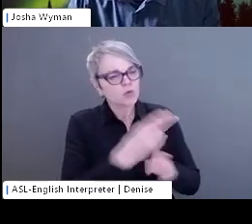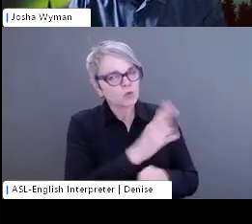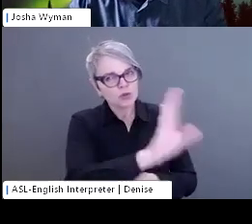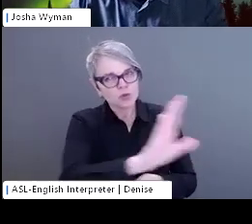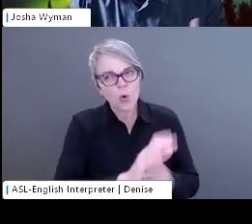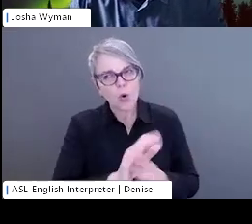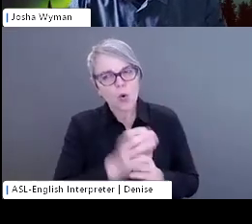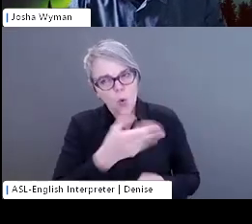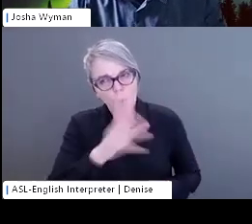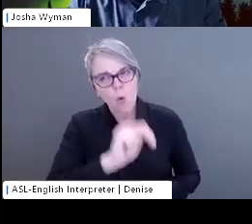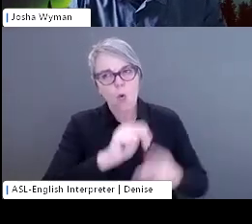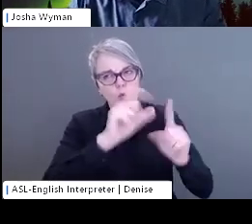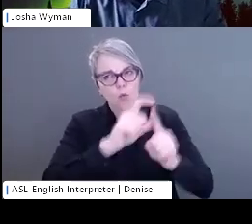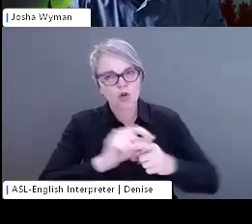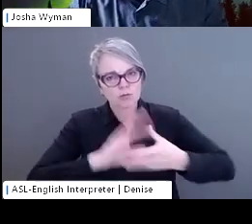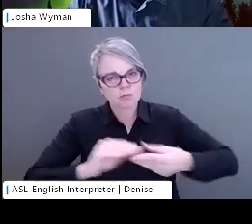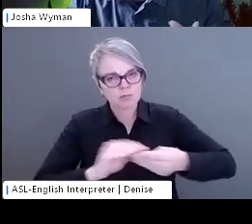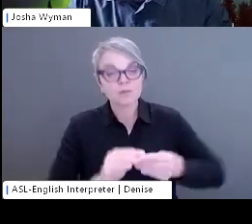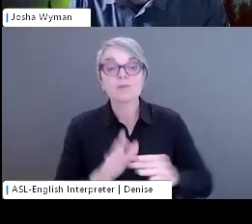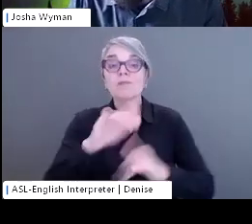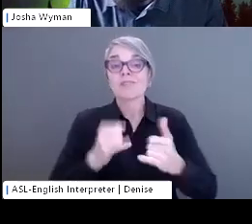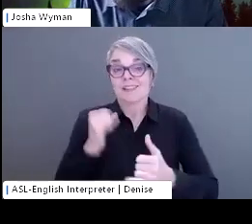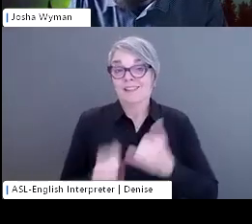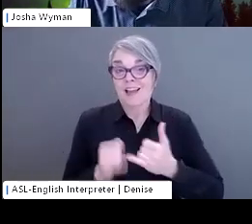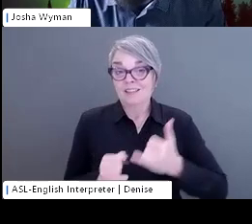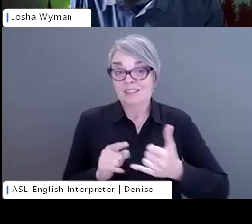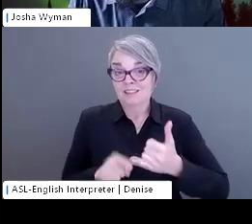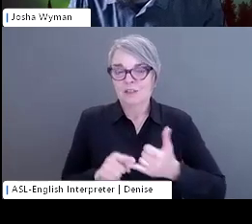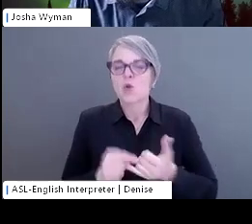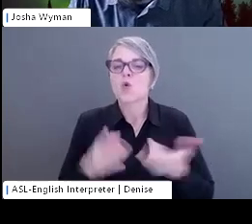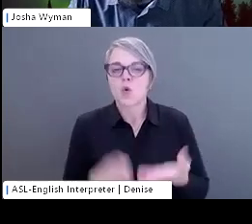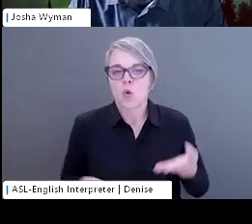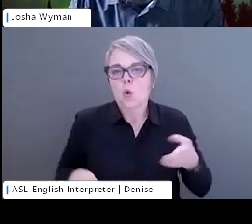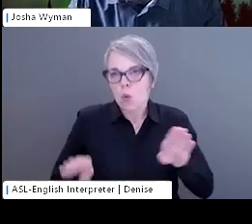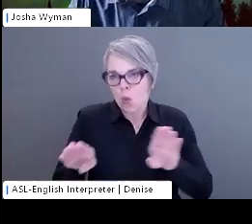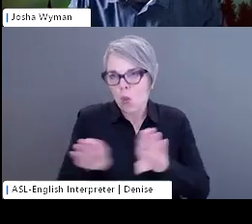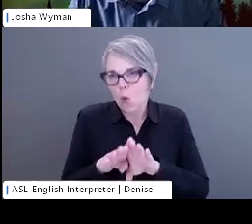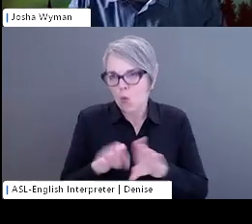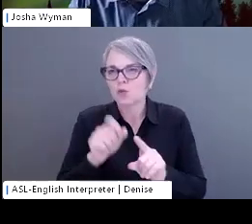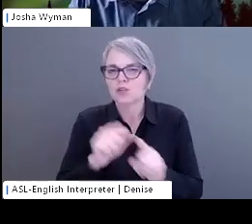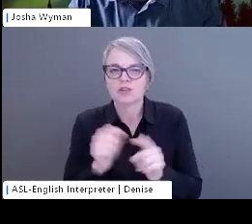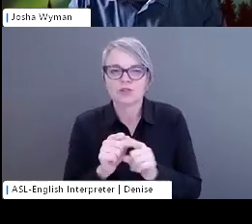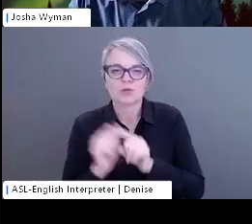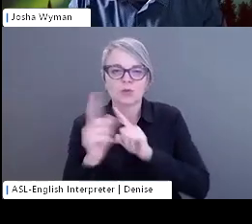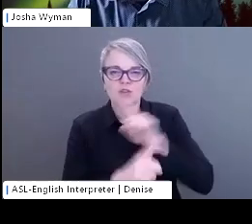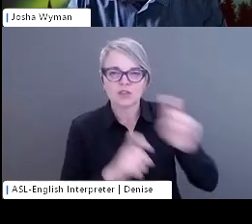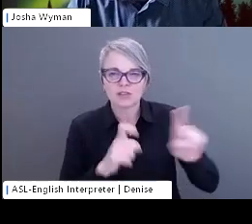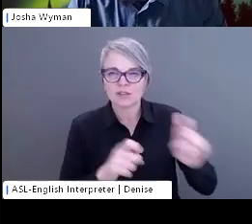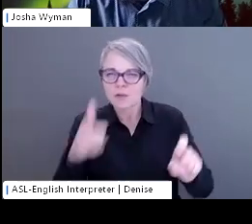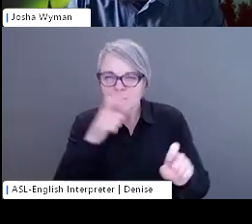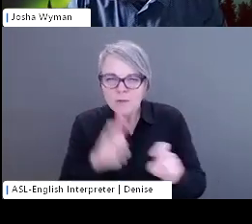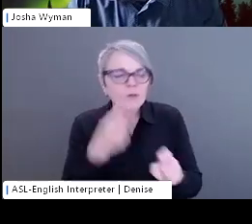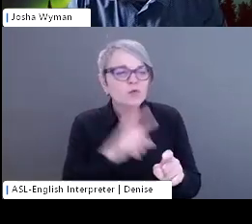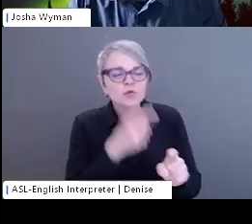close-ended questions, this is usually done at the end, and this is usually done to build off what they've already said or to clarify information.